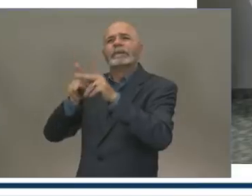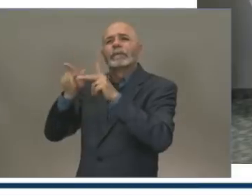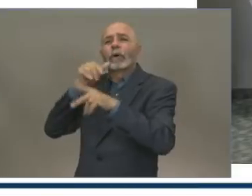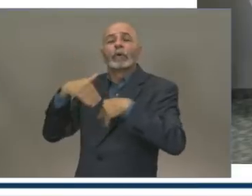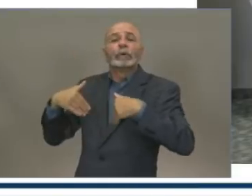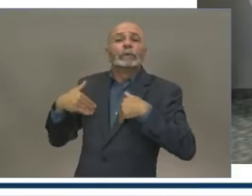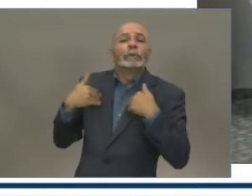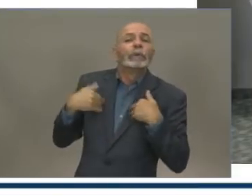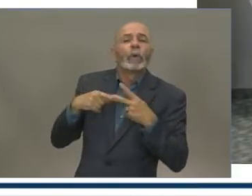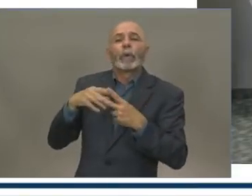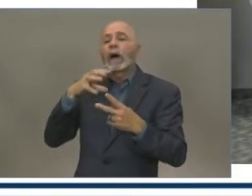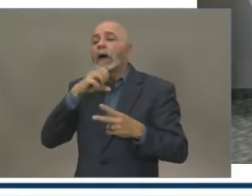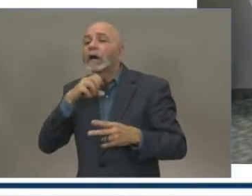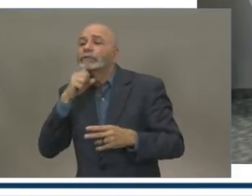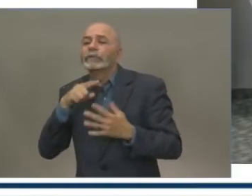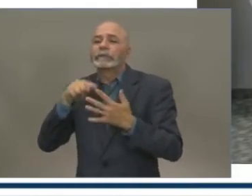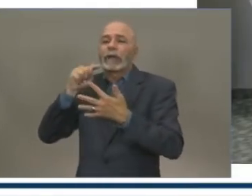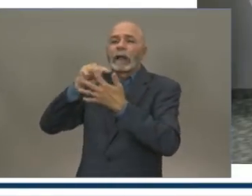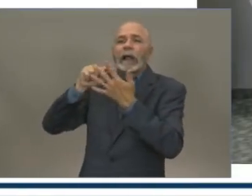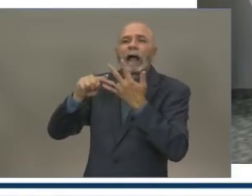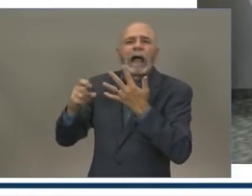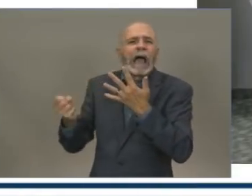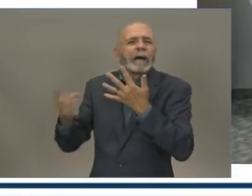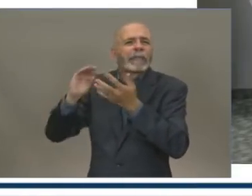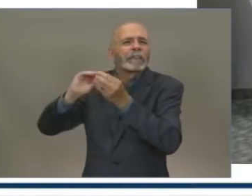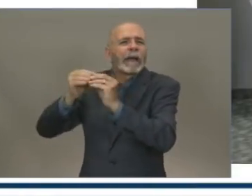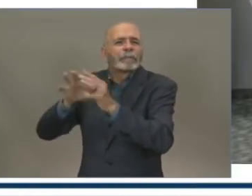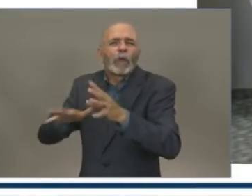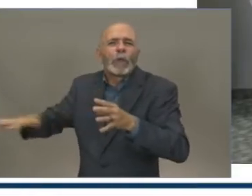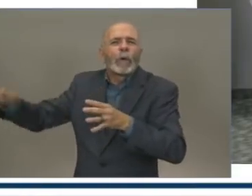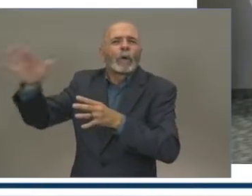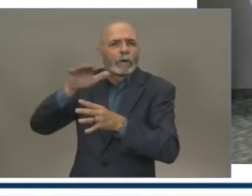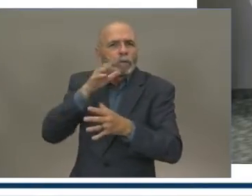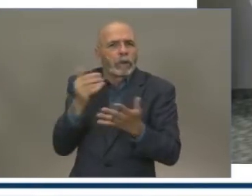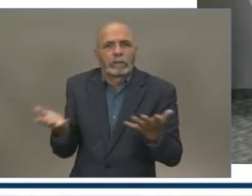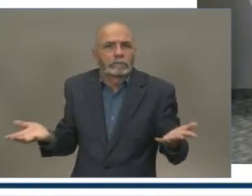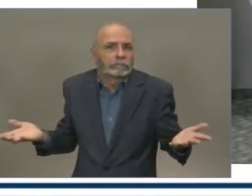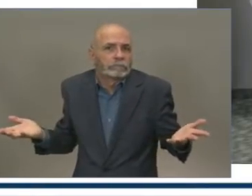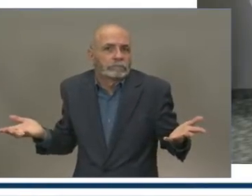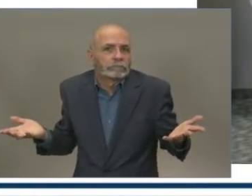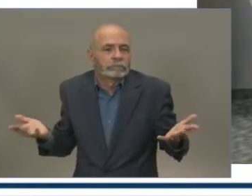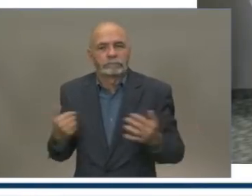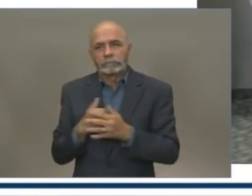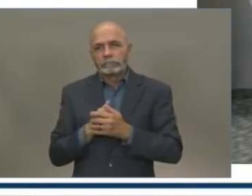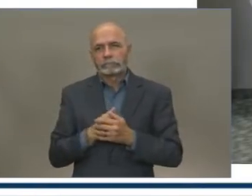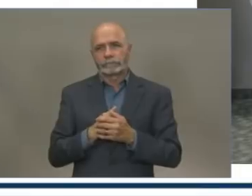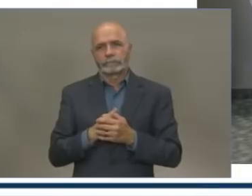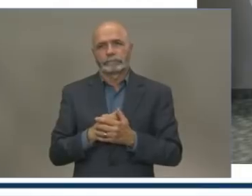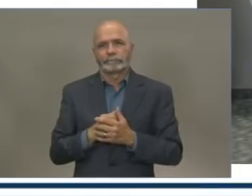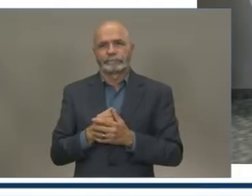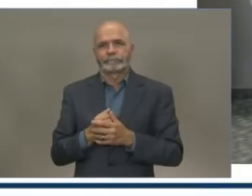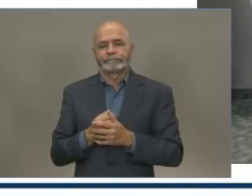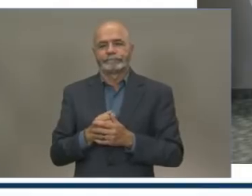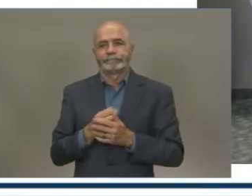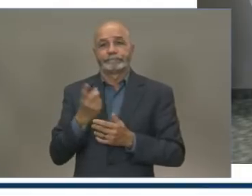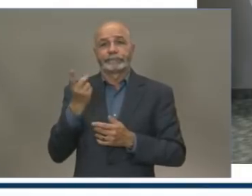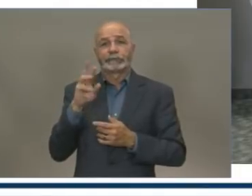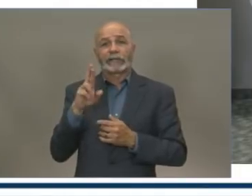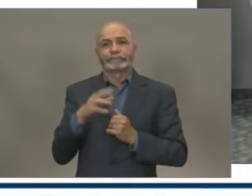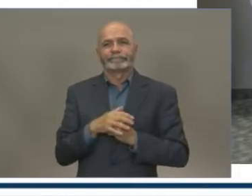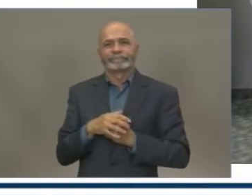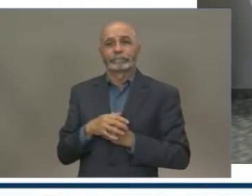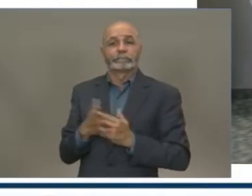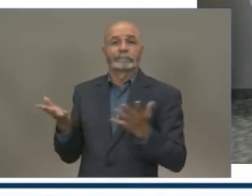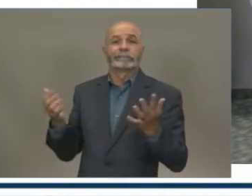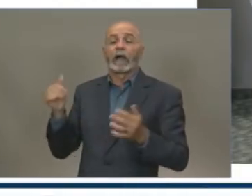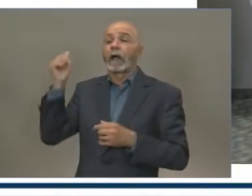many cases there are precisely in the school? That's something that many parents request. Thank you. Well, I mean, that number changes on a daily